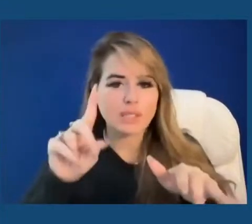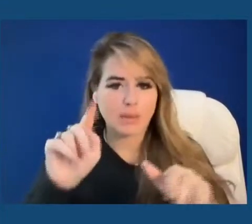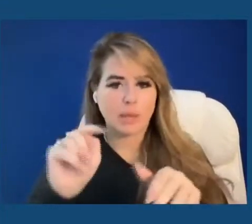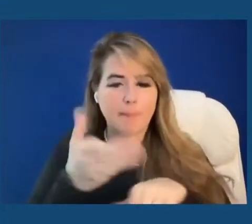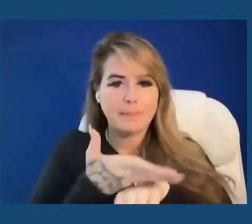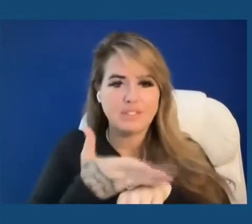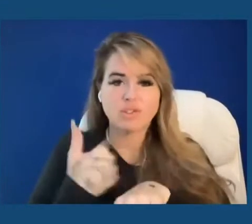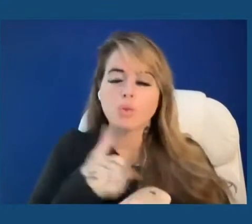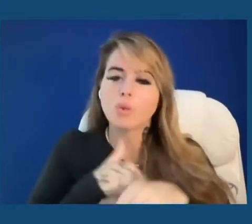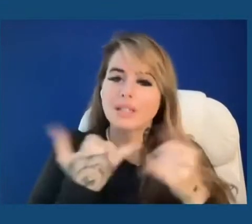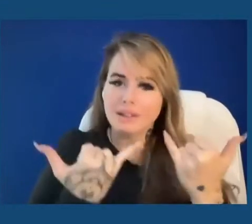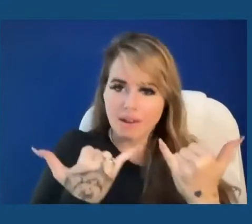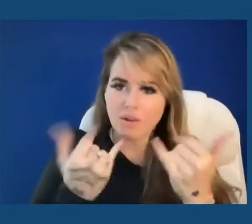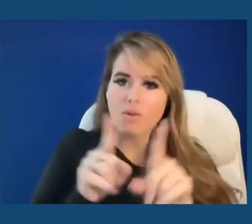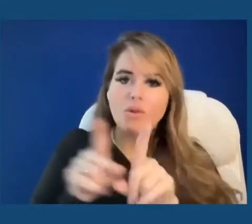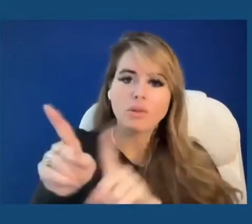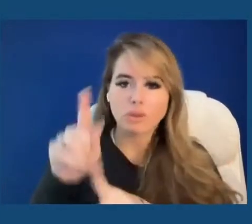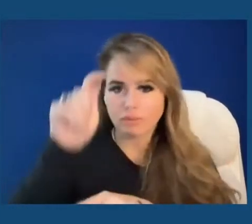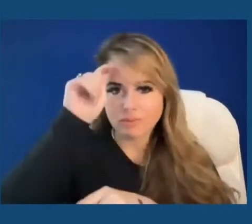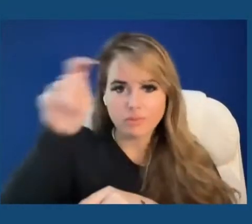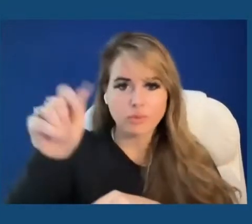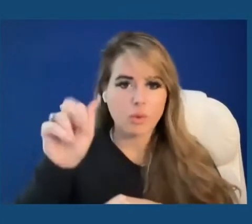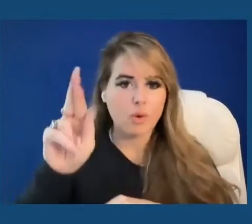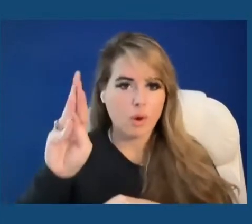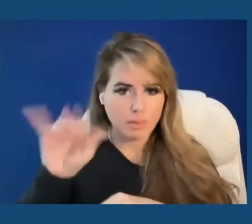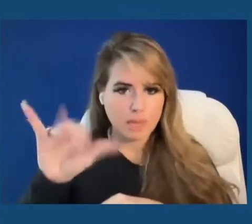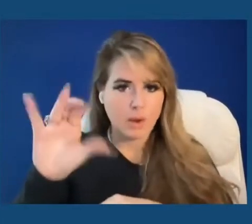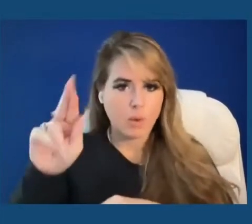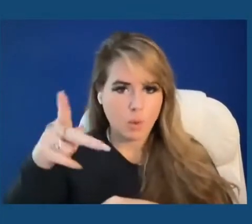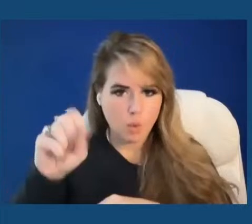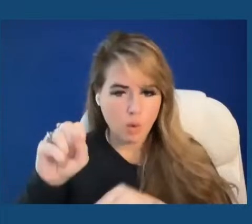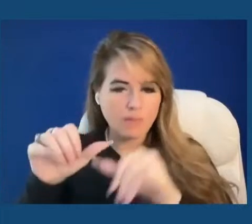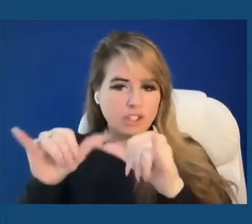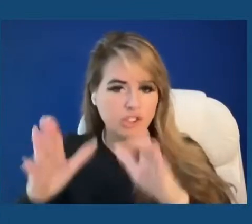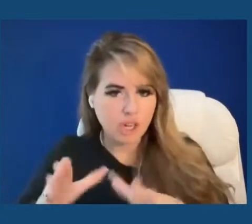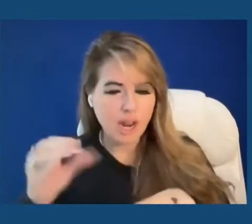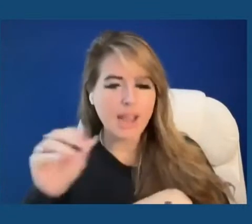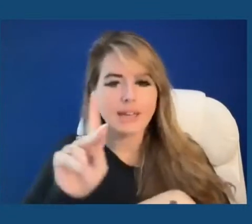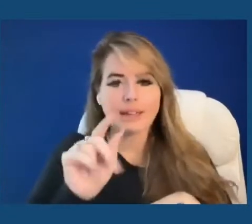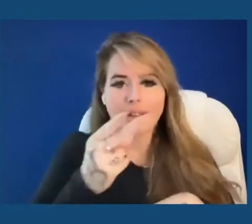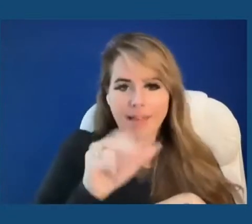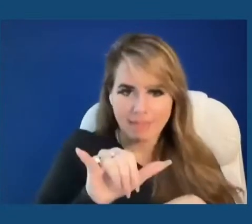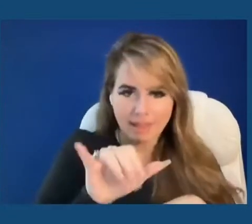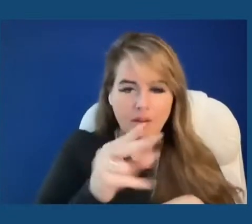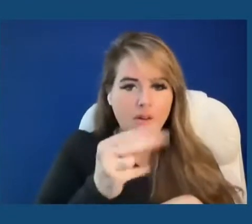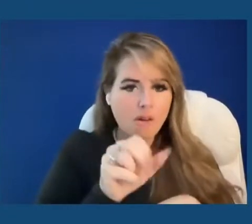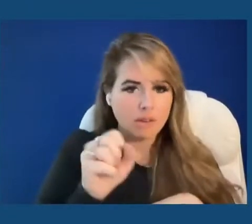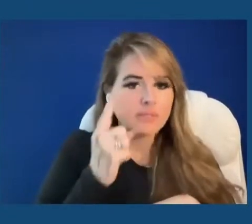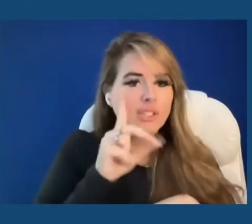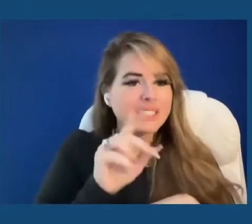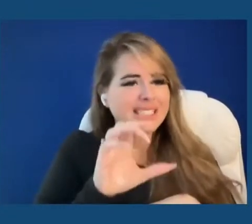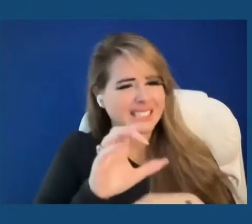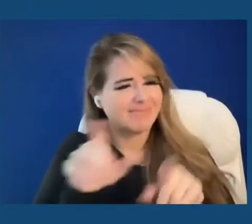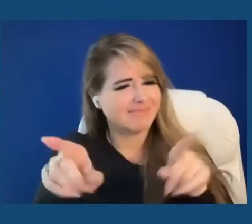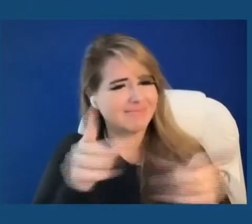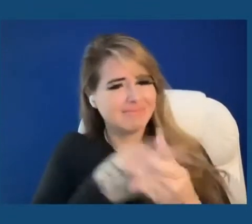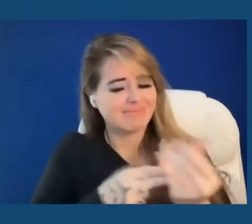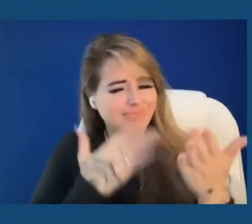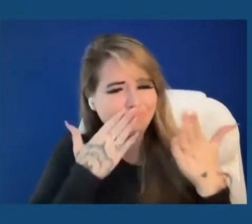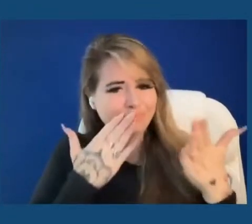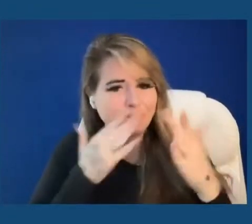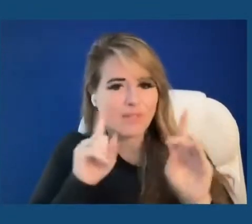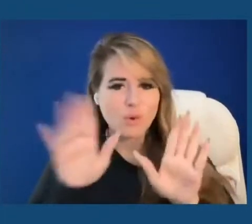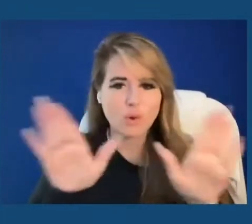out the U.S. Army Corps of Engineers and Regional Director Kathy Haas at the DEC for their tremendous work on Montauk's